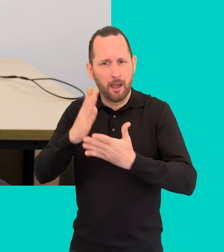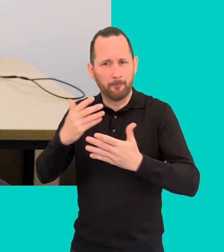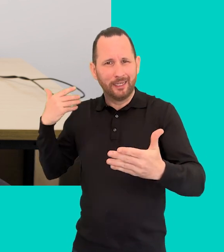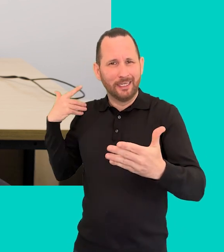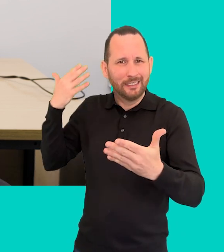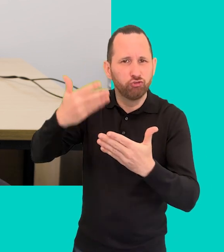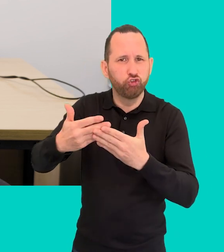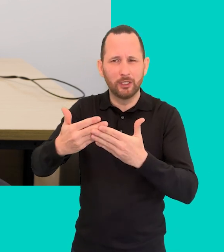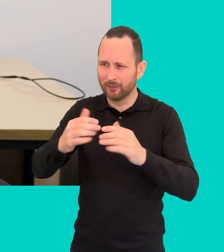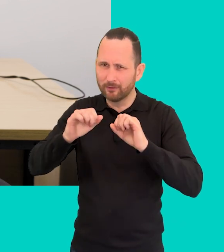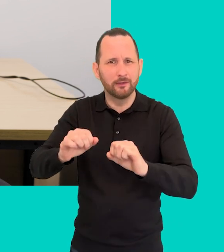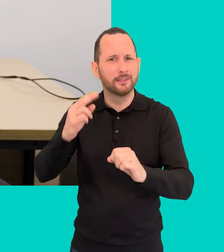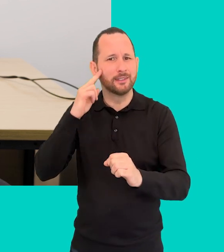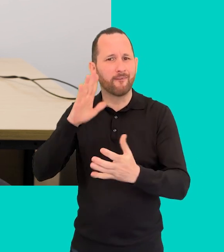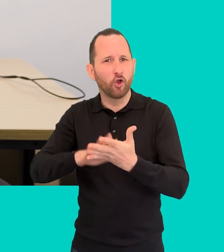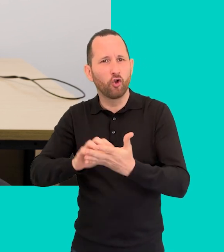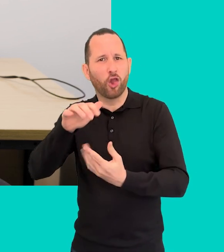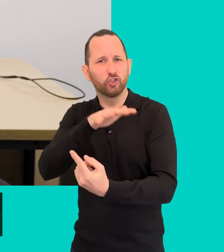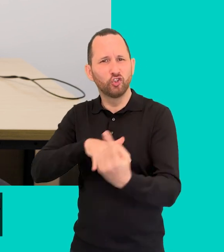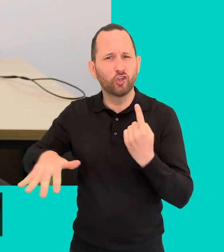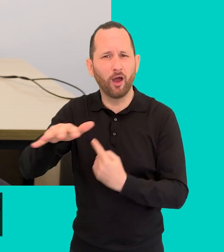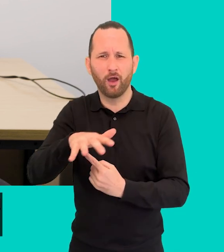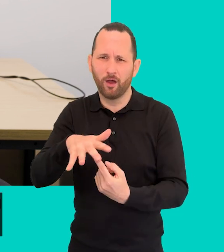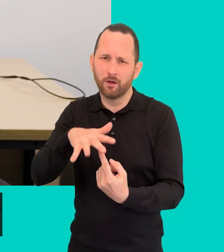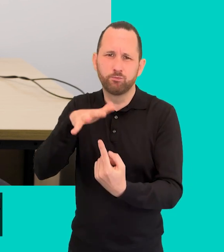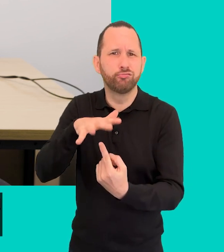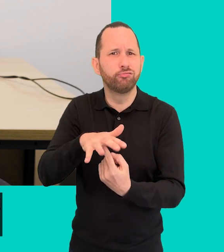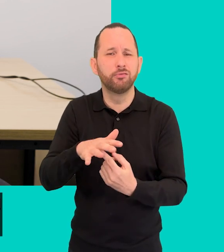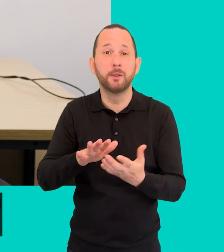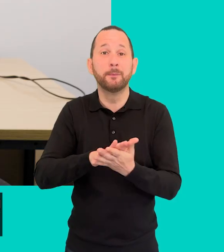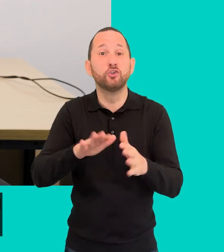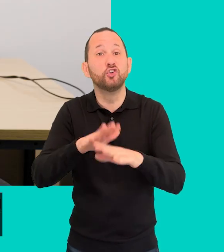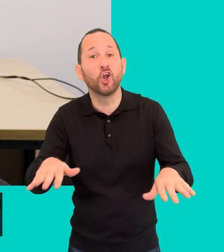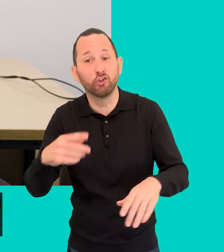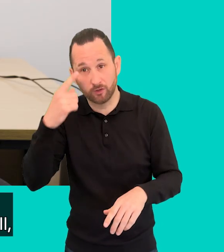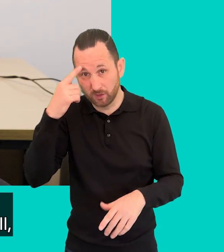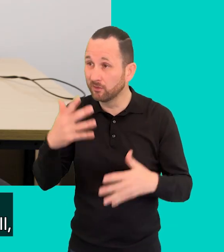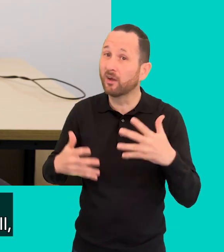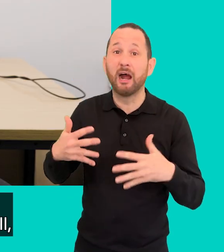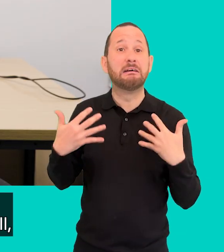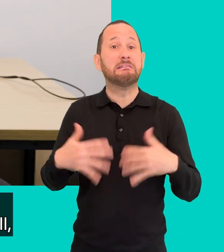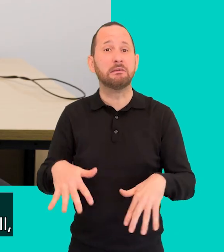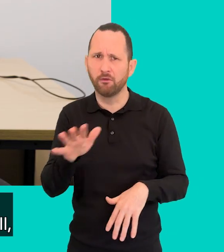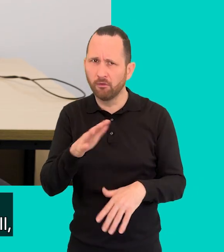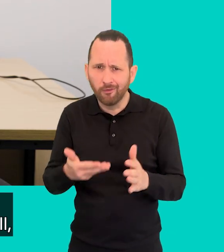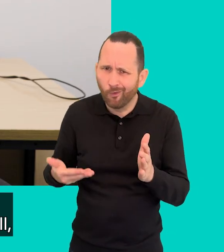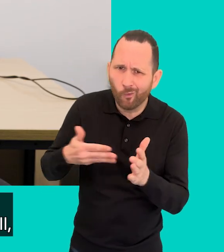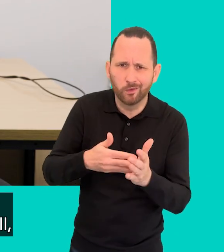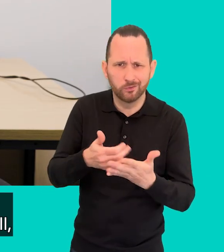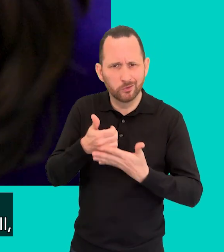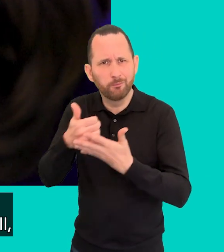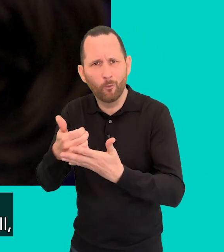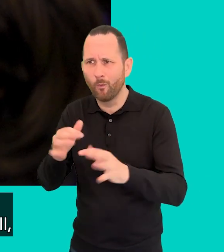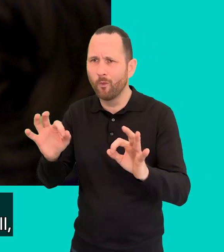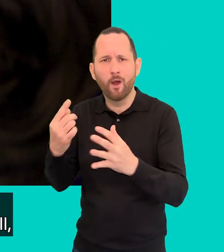and introducing a bit of deaf culture, so that the children aren't just learning signs in isolation, they're learning about